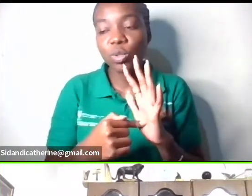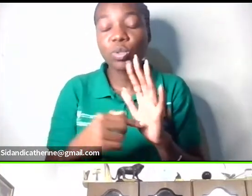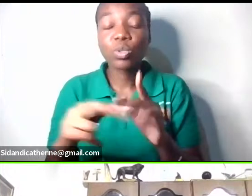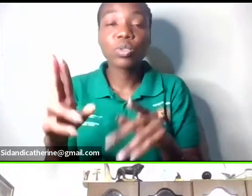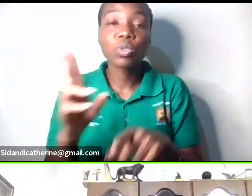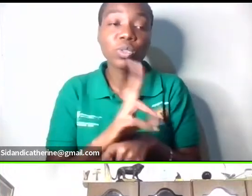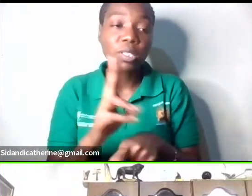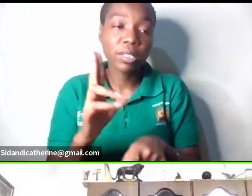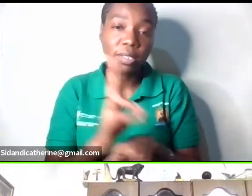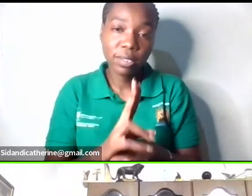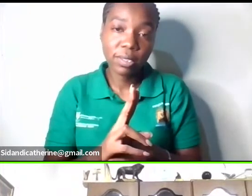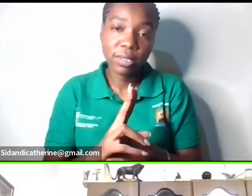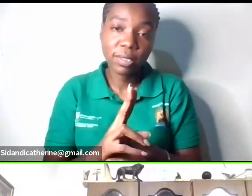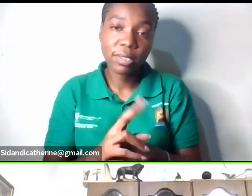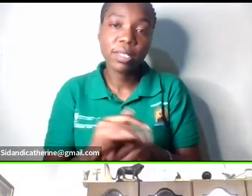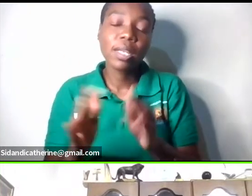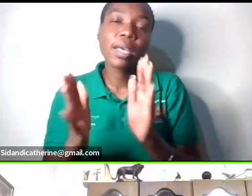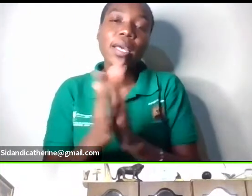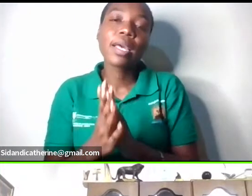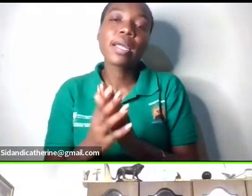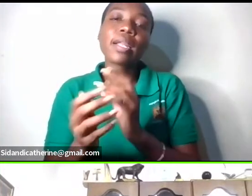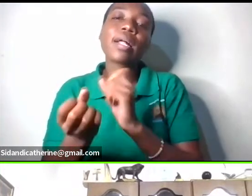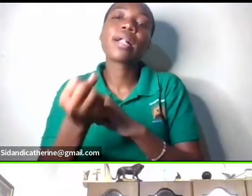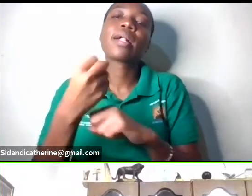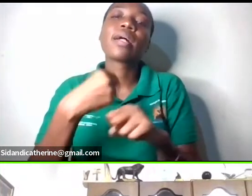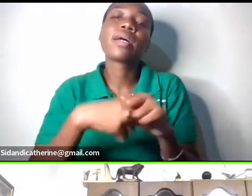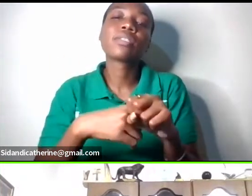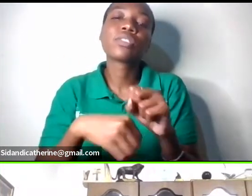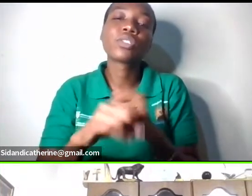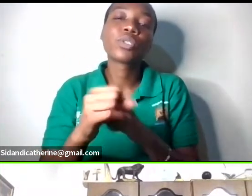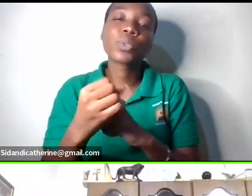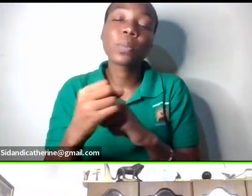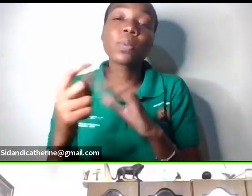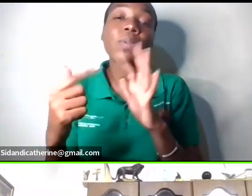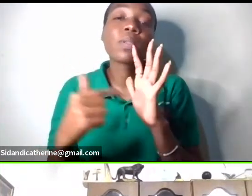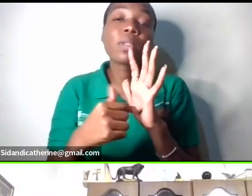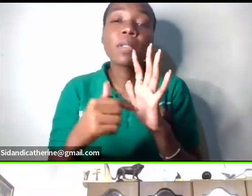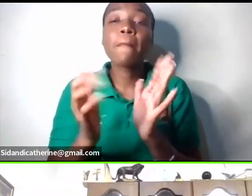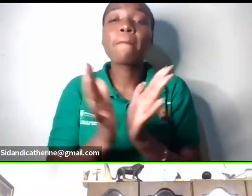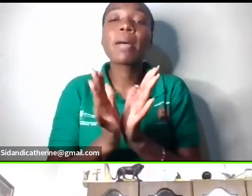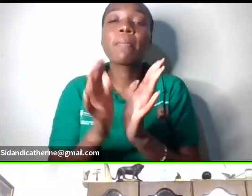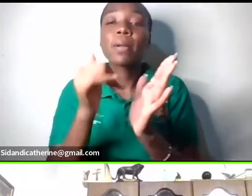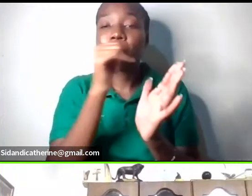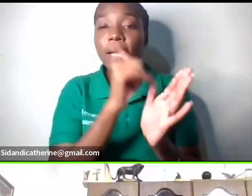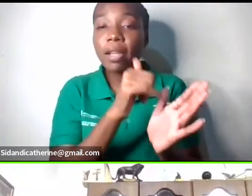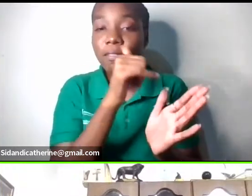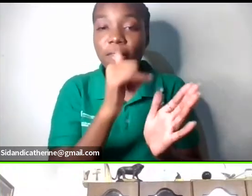and in so doing, it is a form of public-private partnership. It's a public